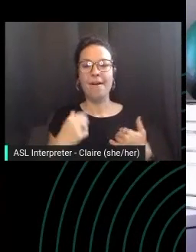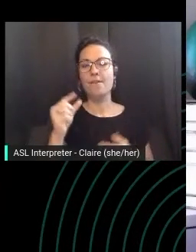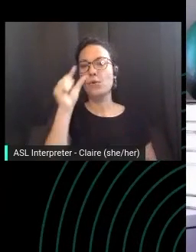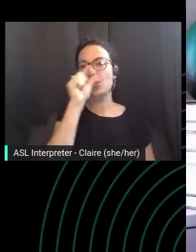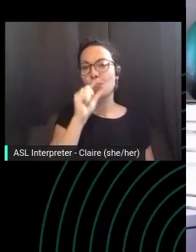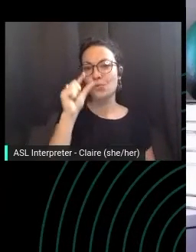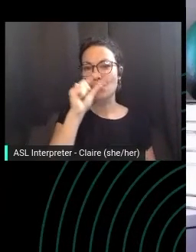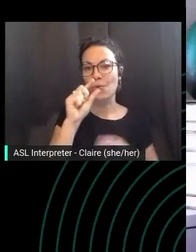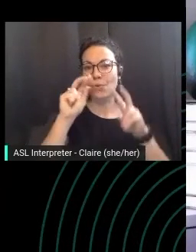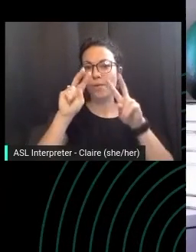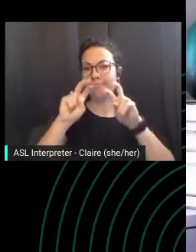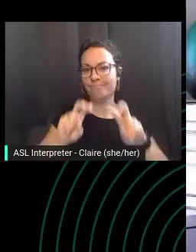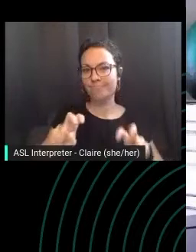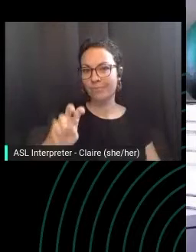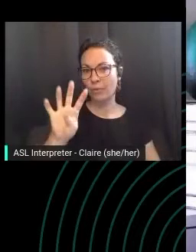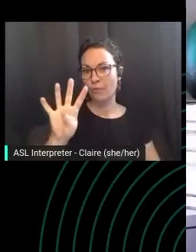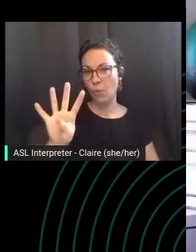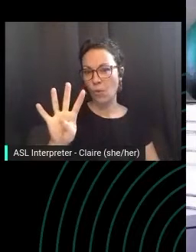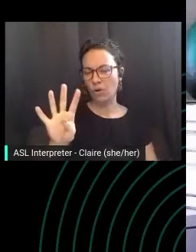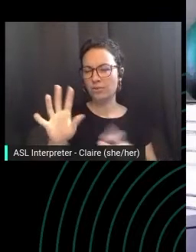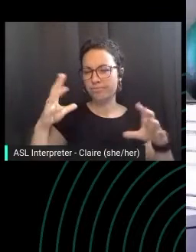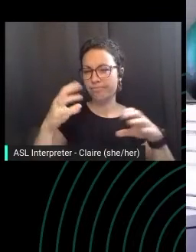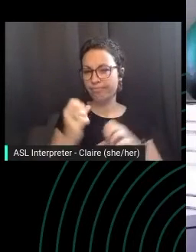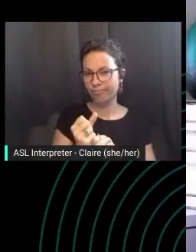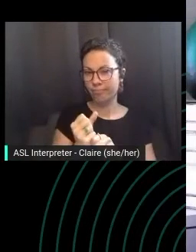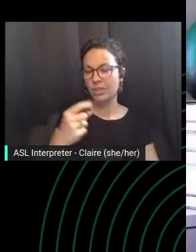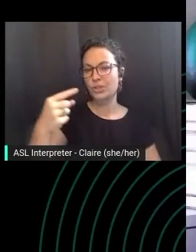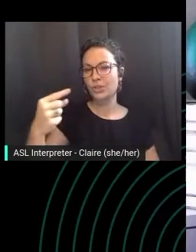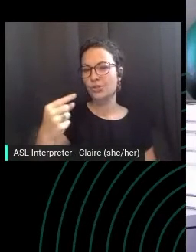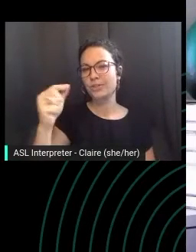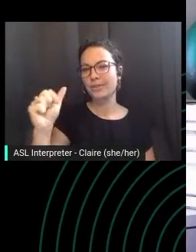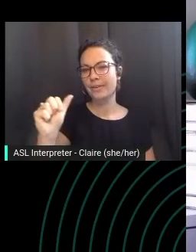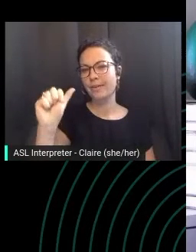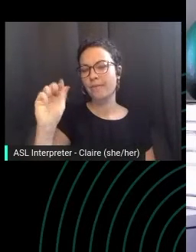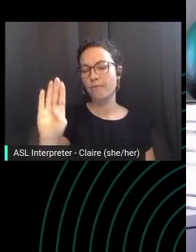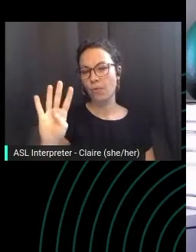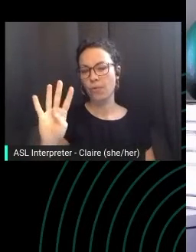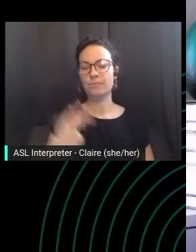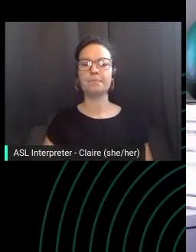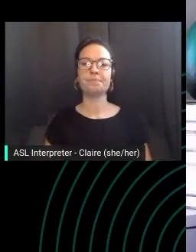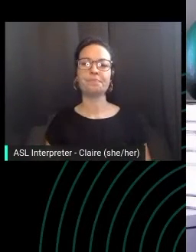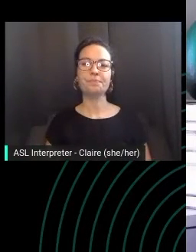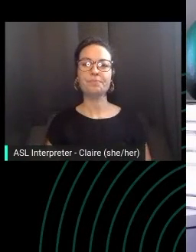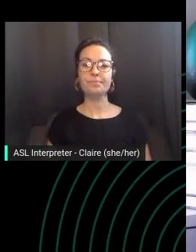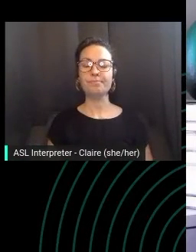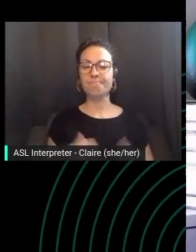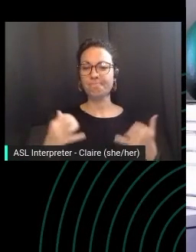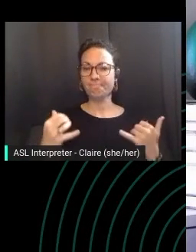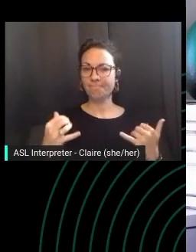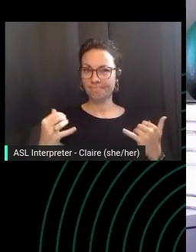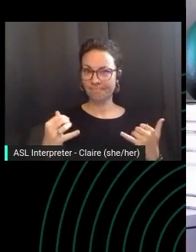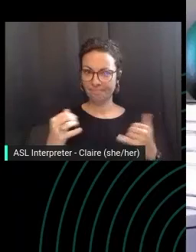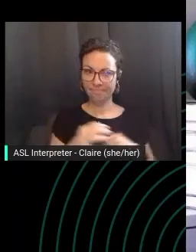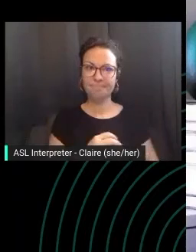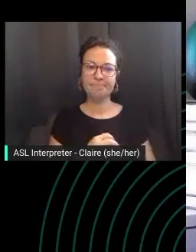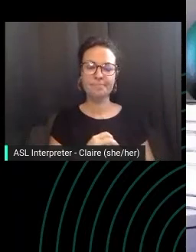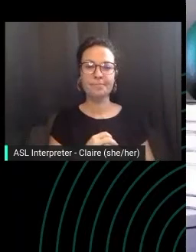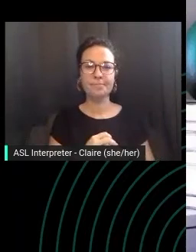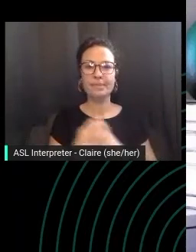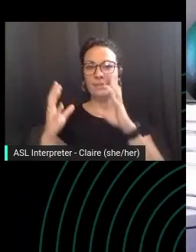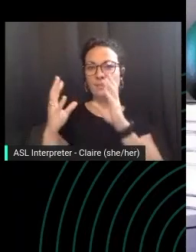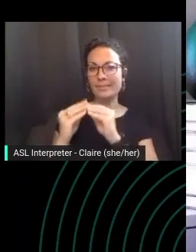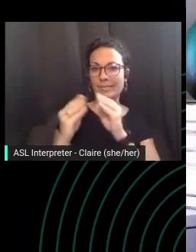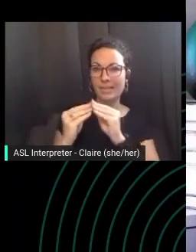also known as GA4. In this session, CI Analytics Pro Ali Duffy-Kubelet will give